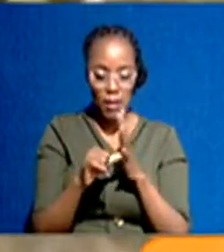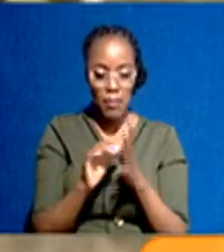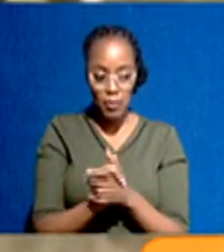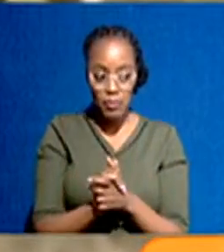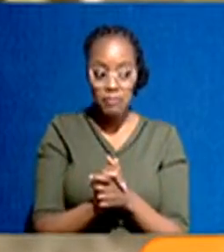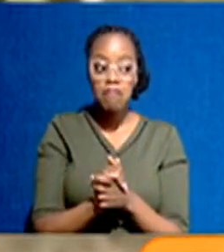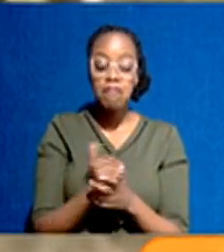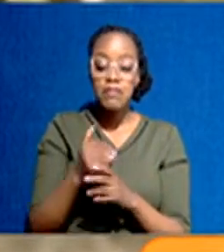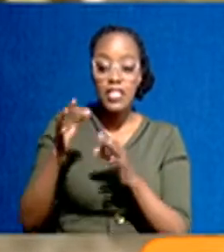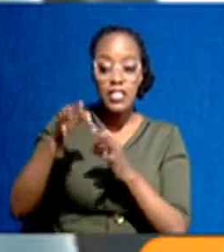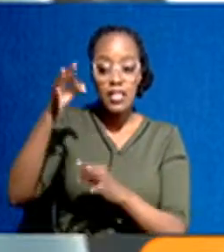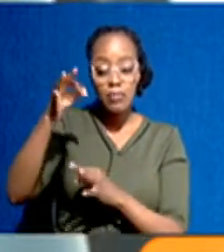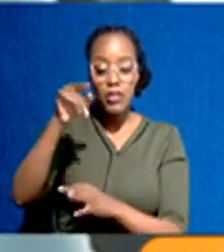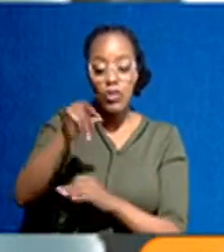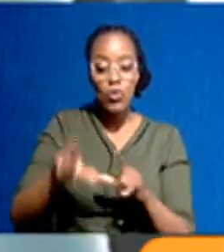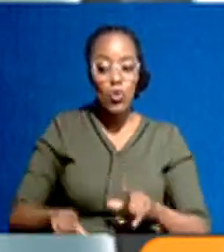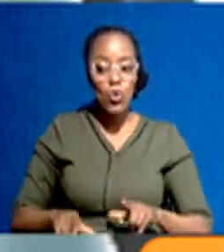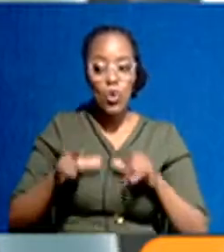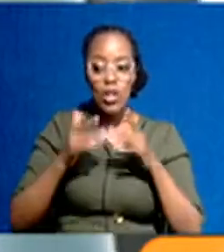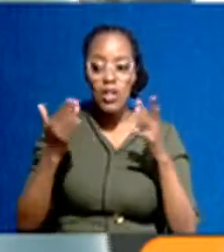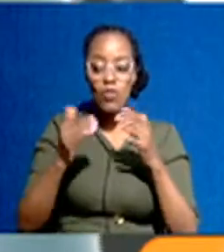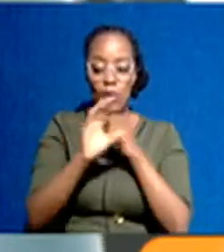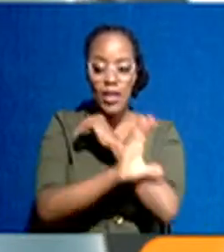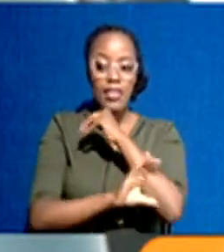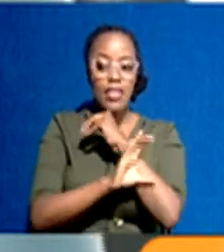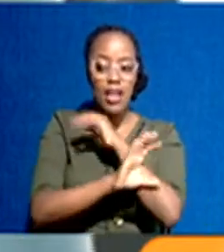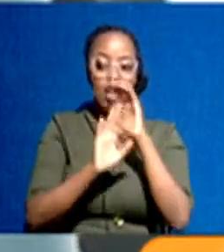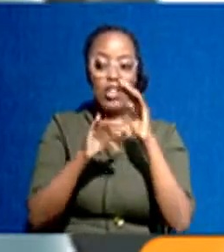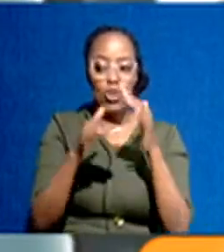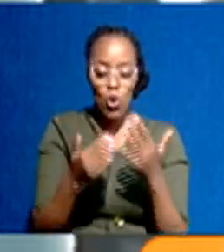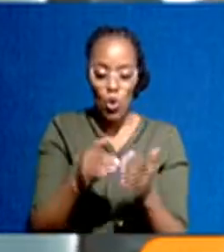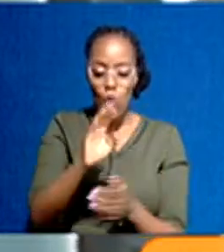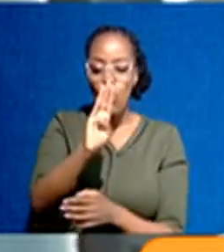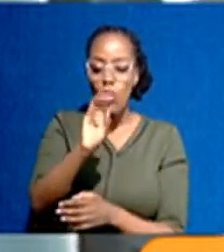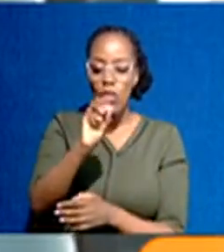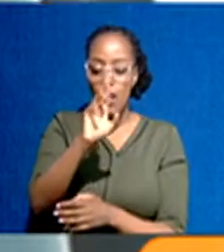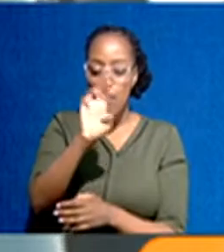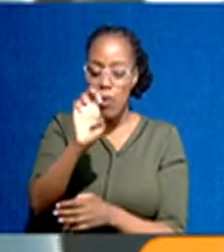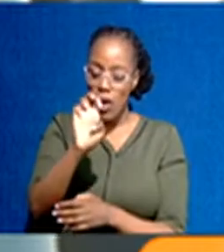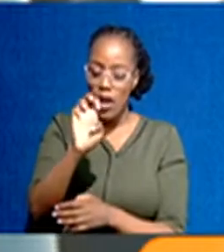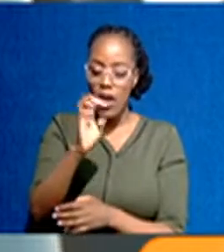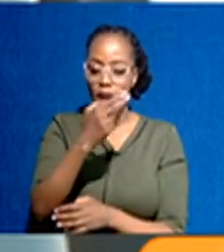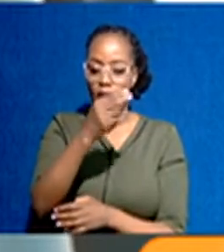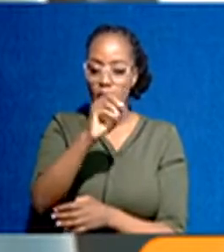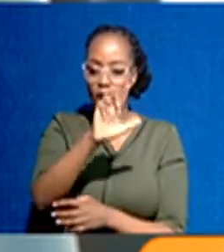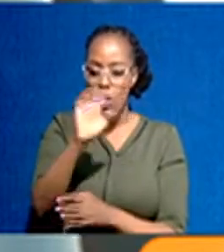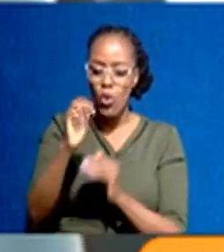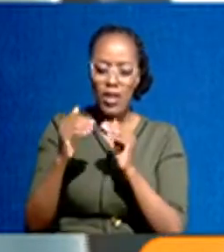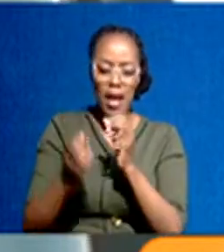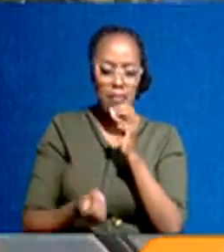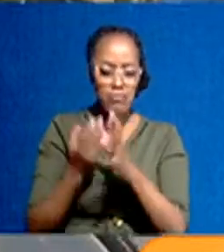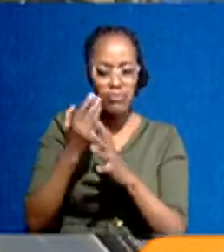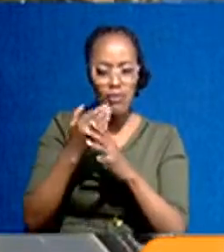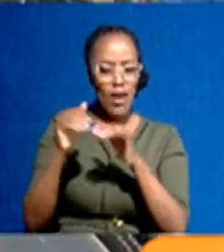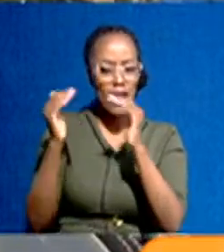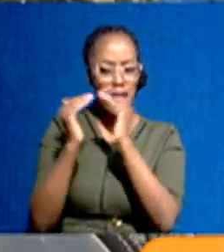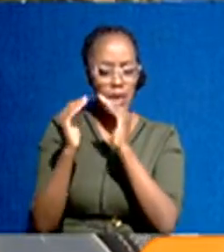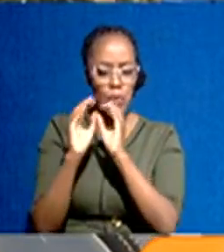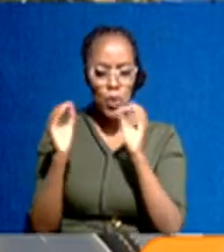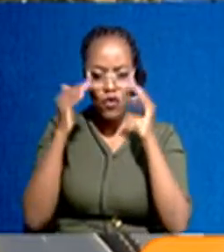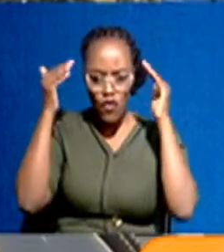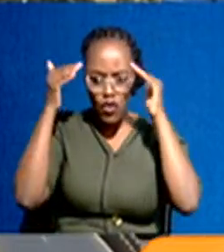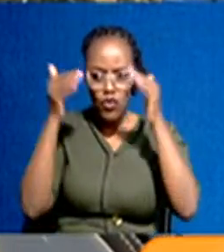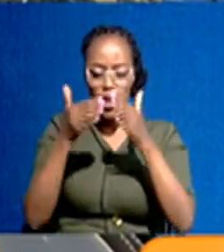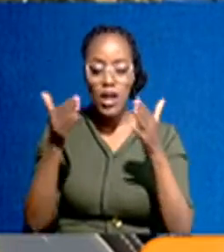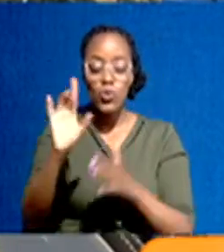is, depending on where you live in this country, all boreholes are not created equal. Our focus is